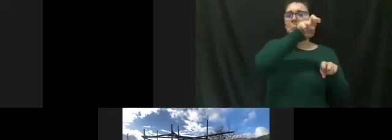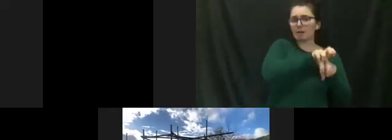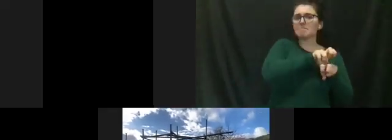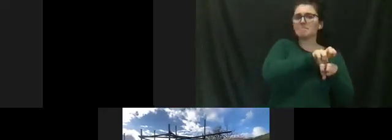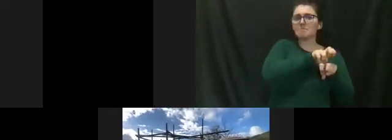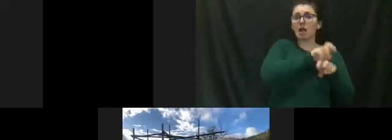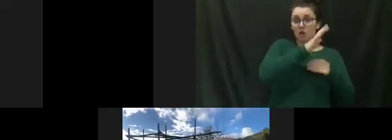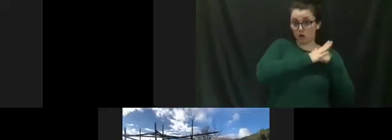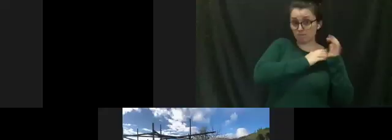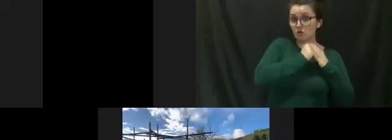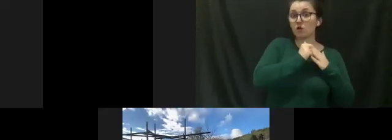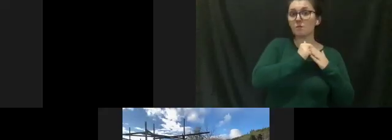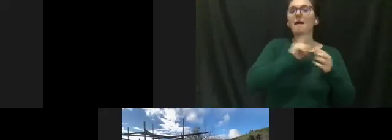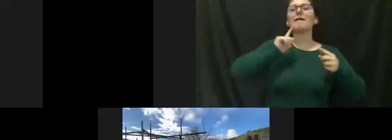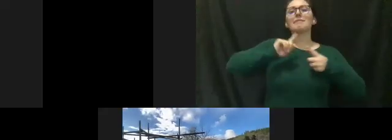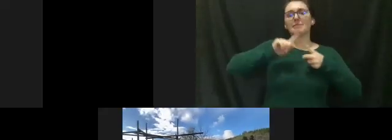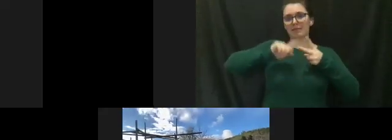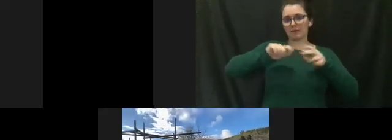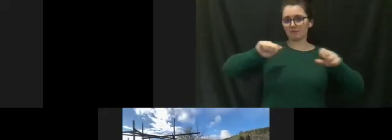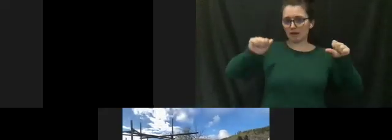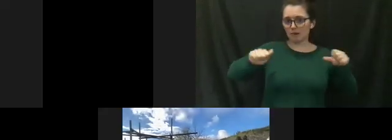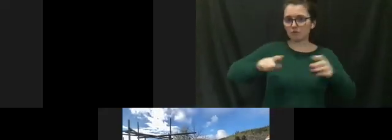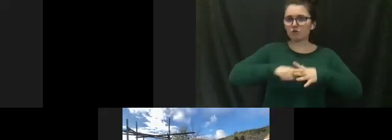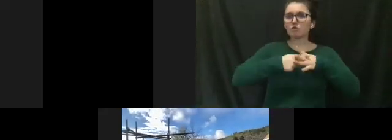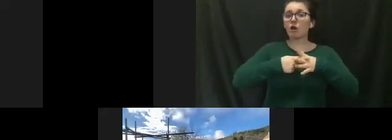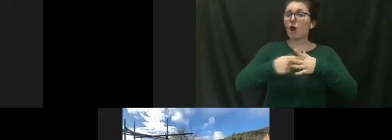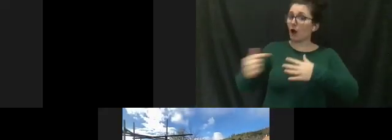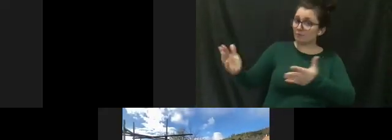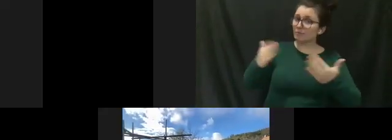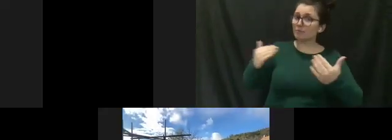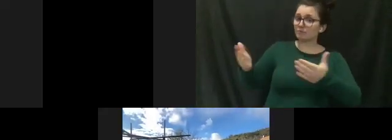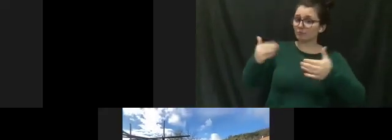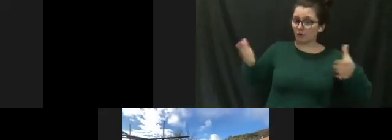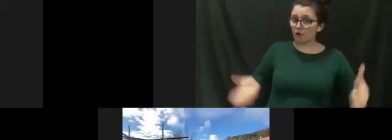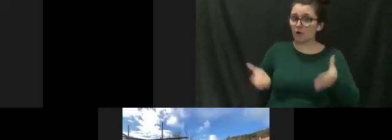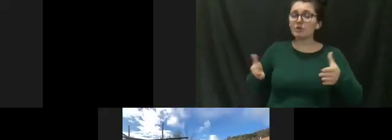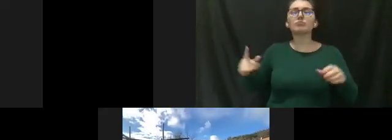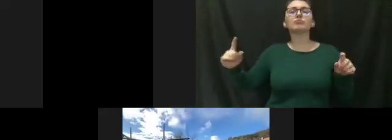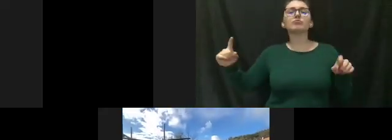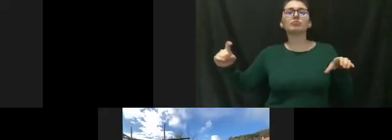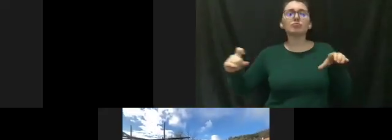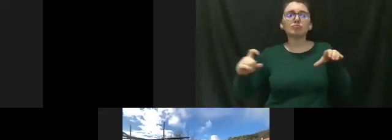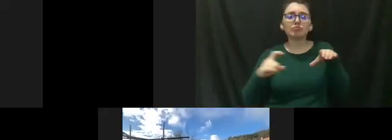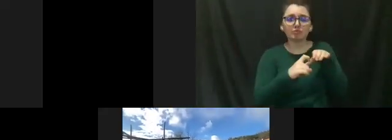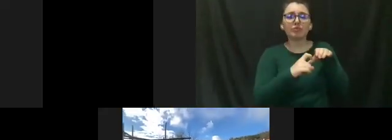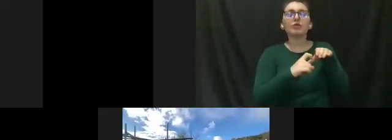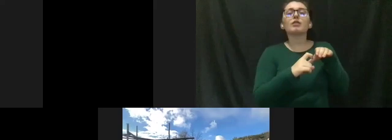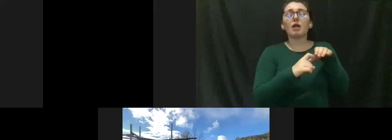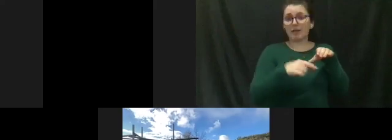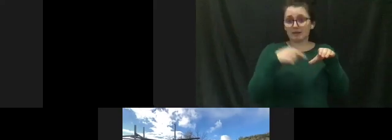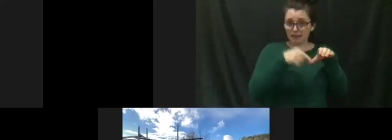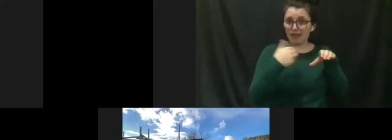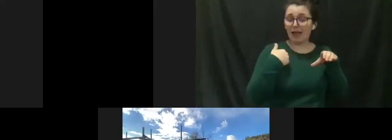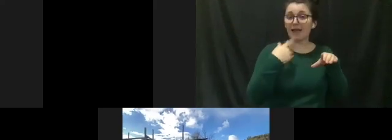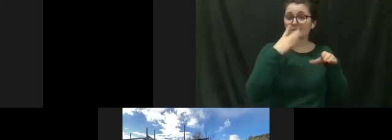they're comfortable around it, then we'll start encouraging them to go inside. We'll open the door. We might put a bunch of their favorite